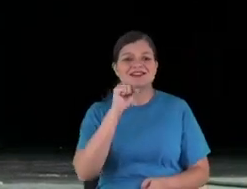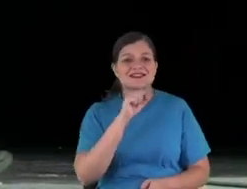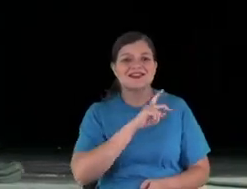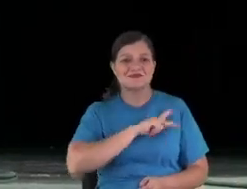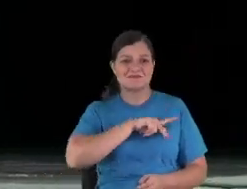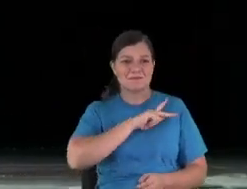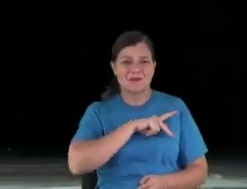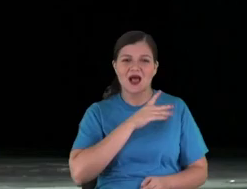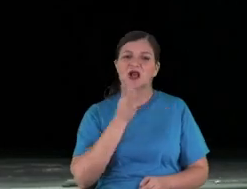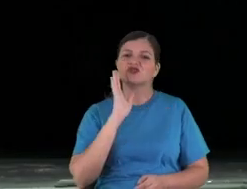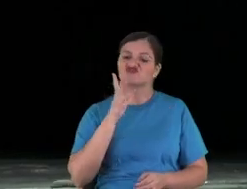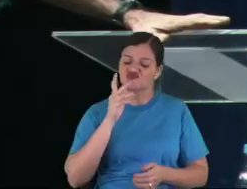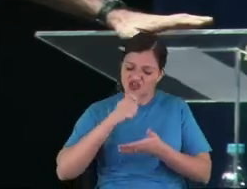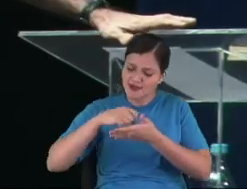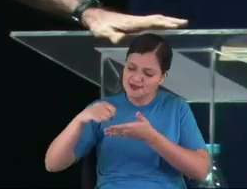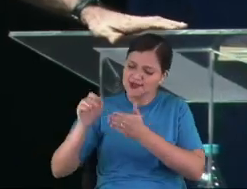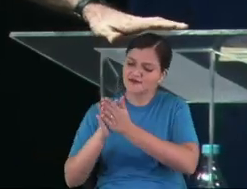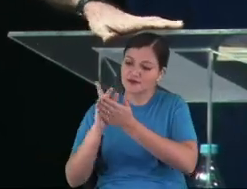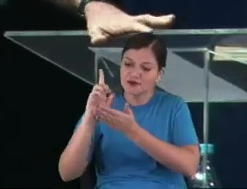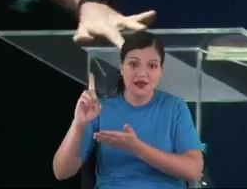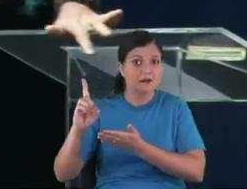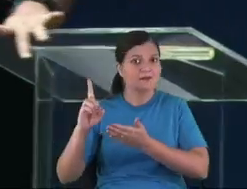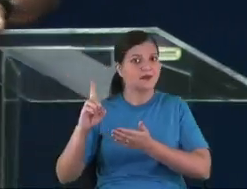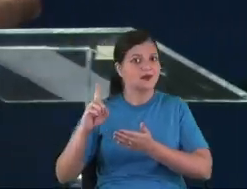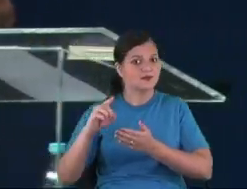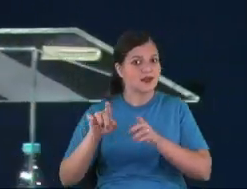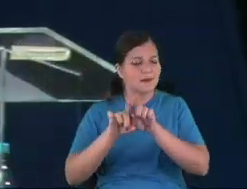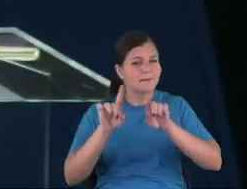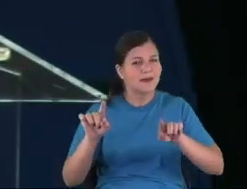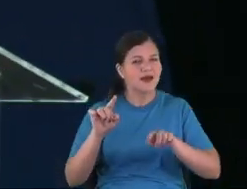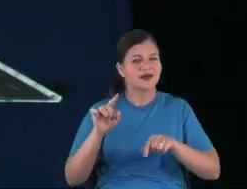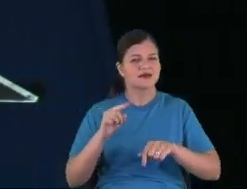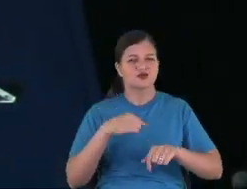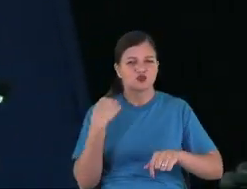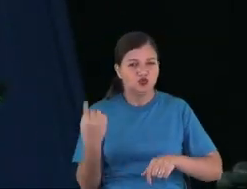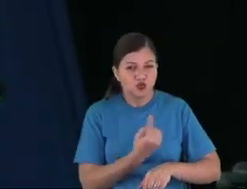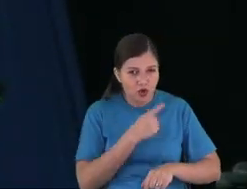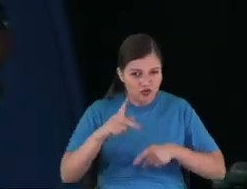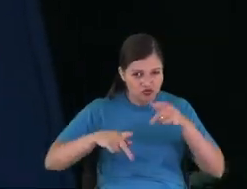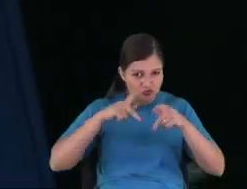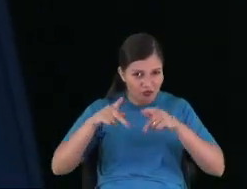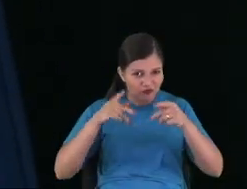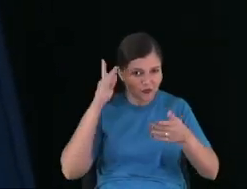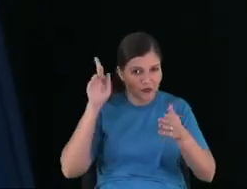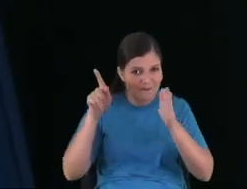end of this generation but all people cannot be there.